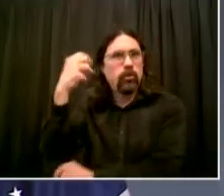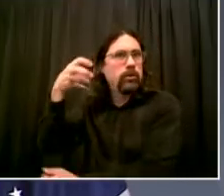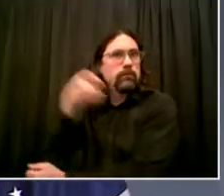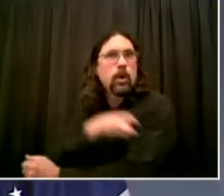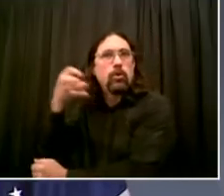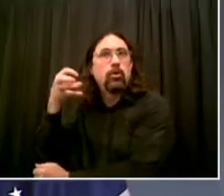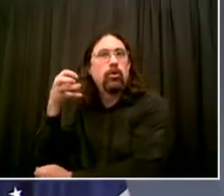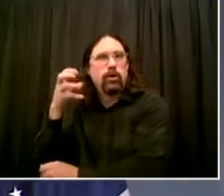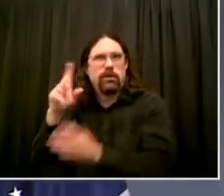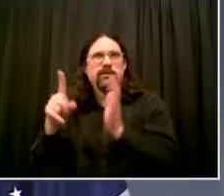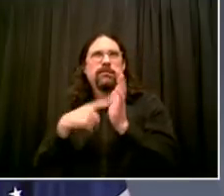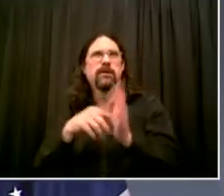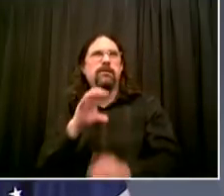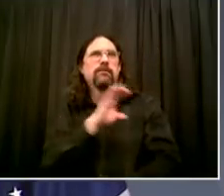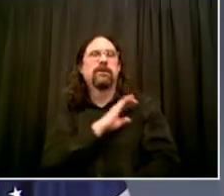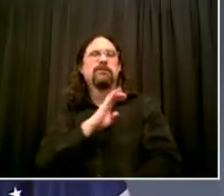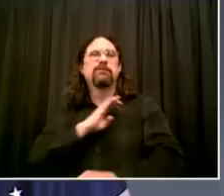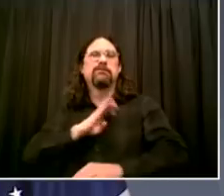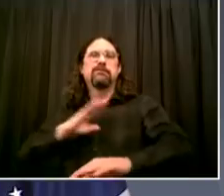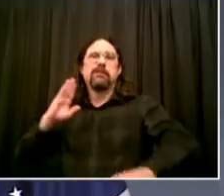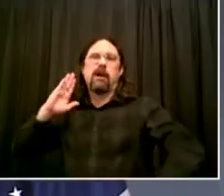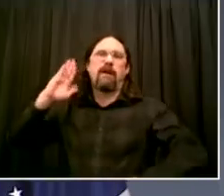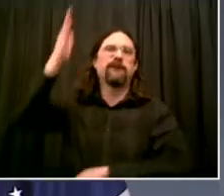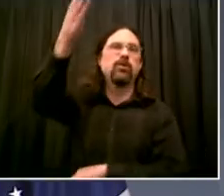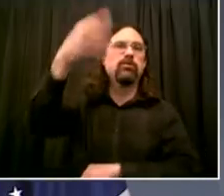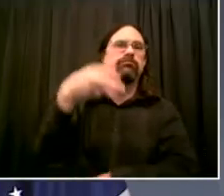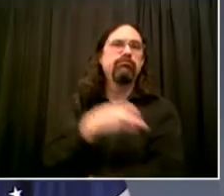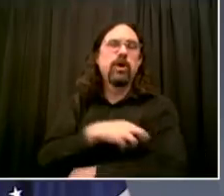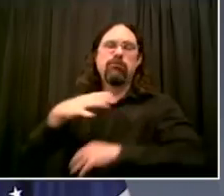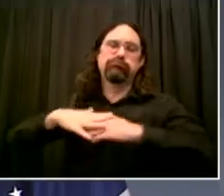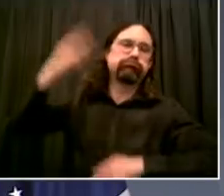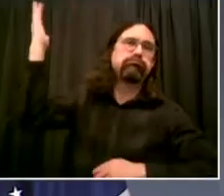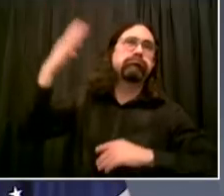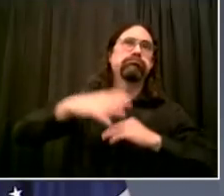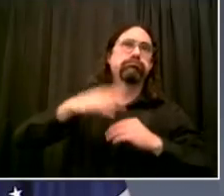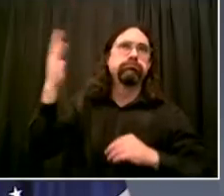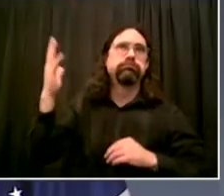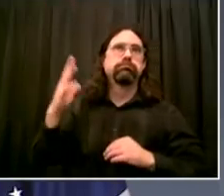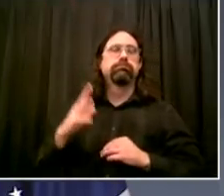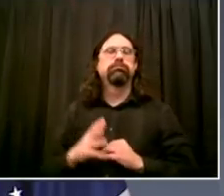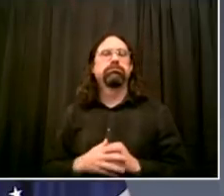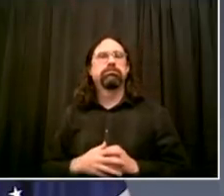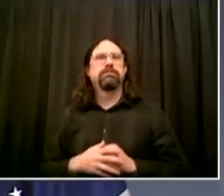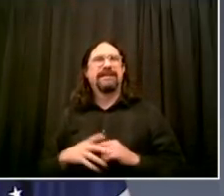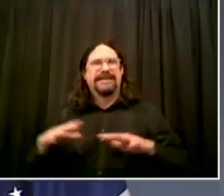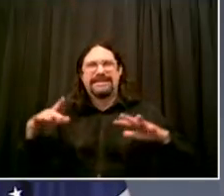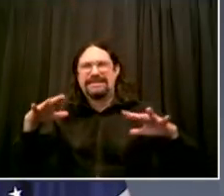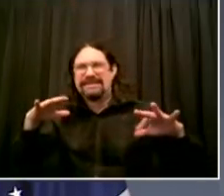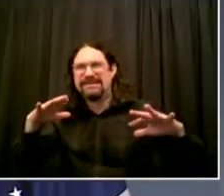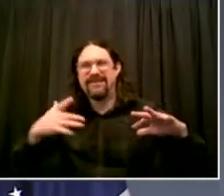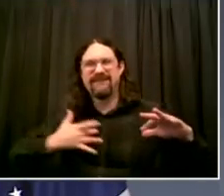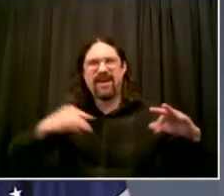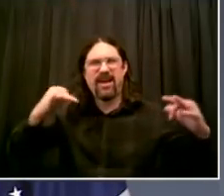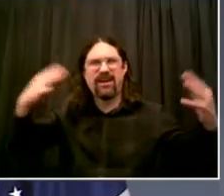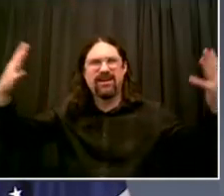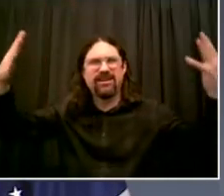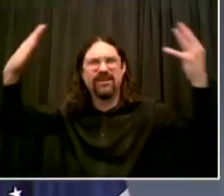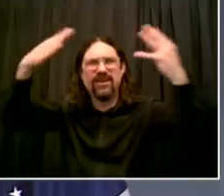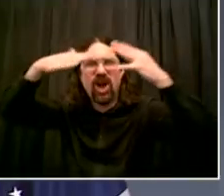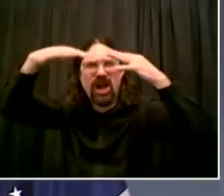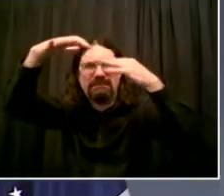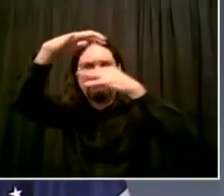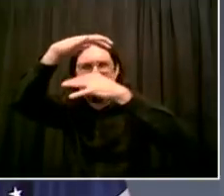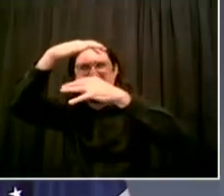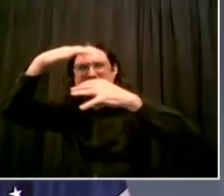we have the sunlight we've been waiting for. Now we have the kind of openness that will not only tell us